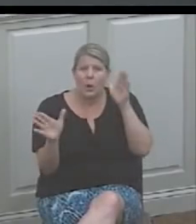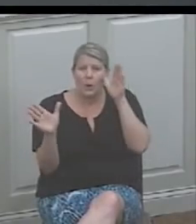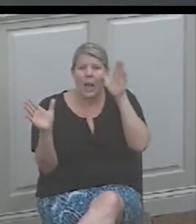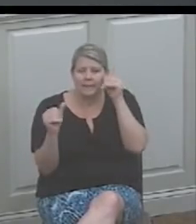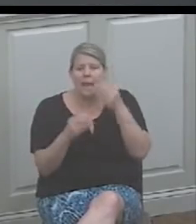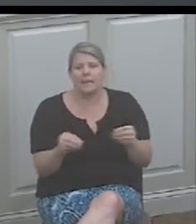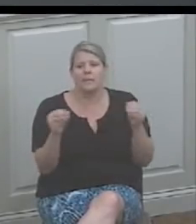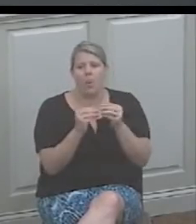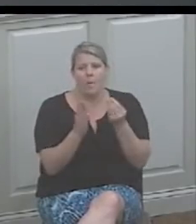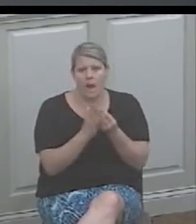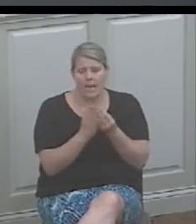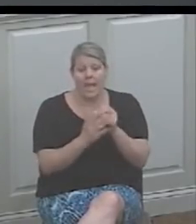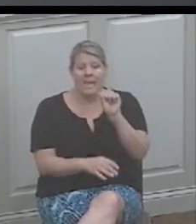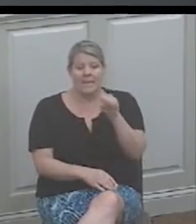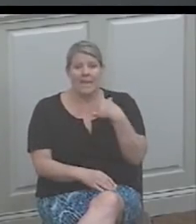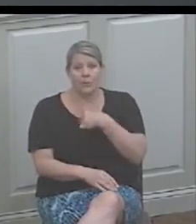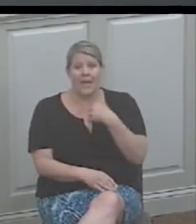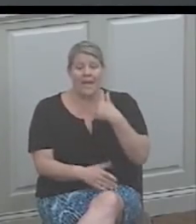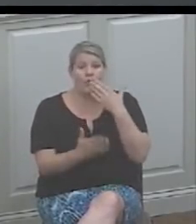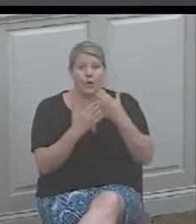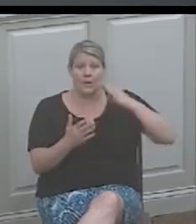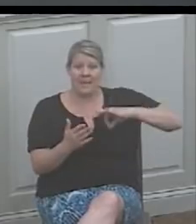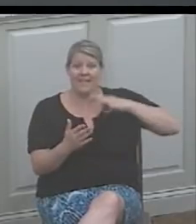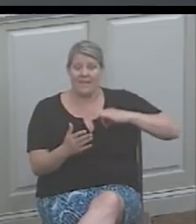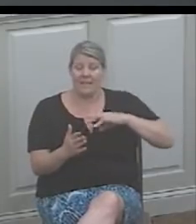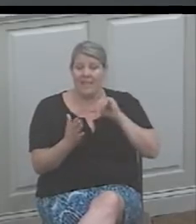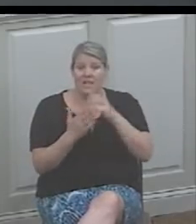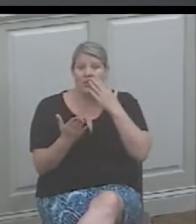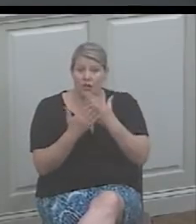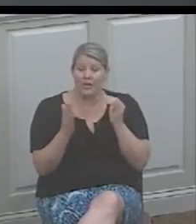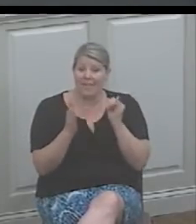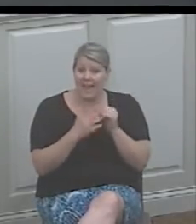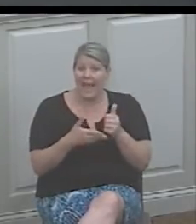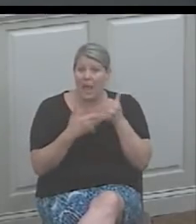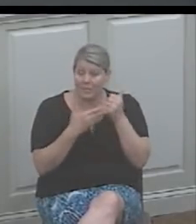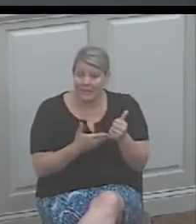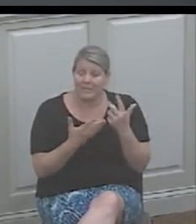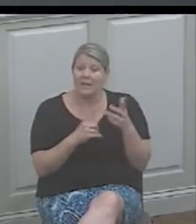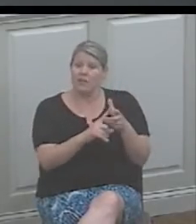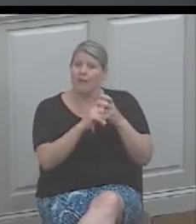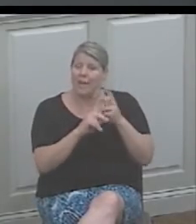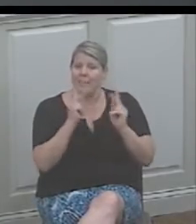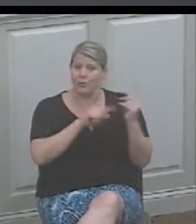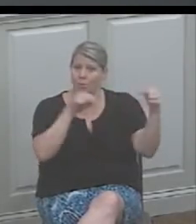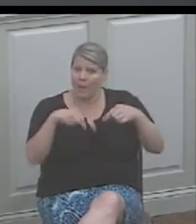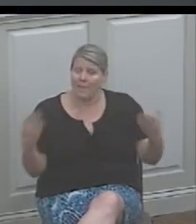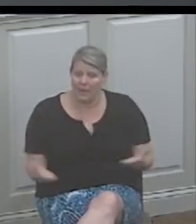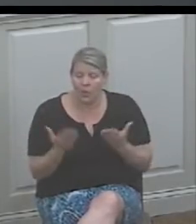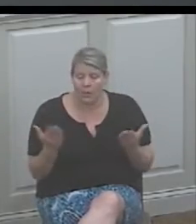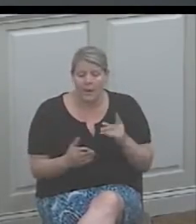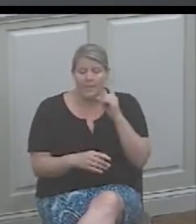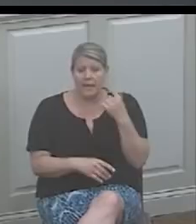guys do have a good benefit package, and that's one of the things that entices people to come here and work, and that is understandable because we all